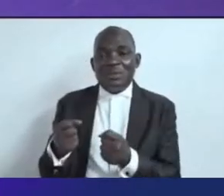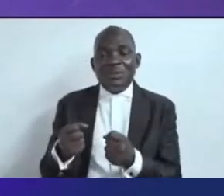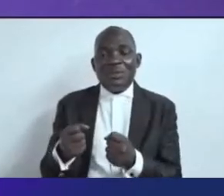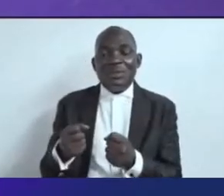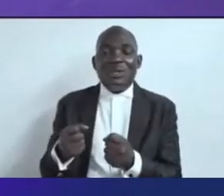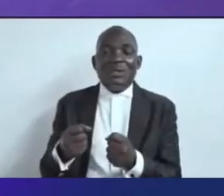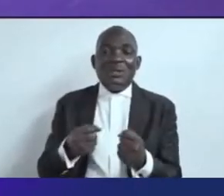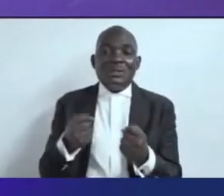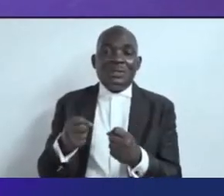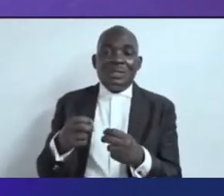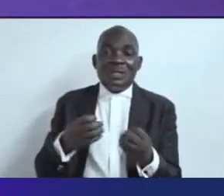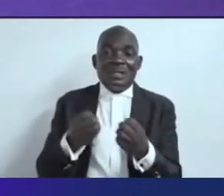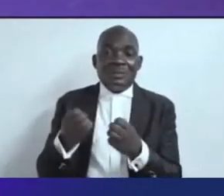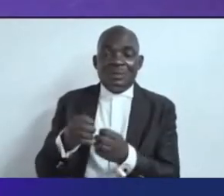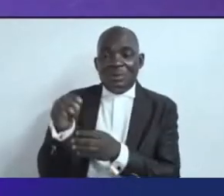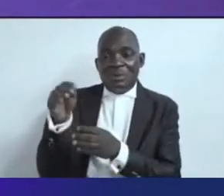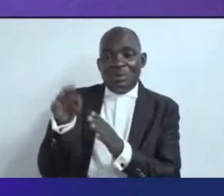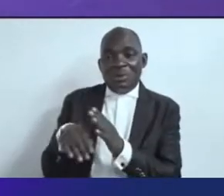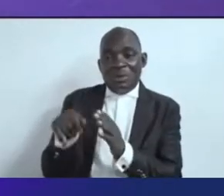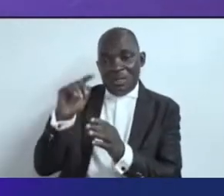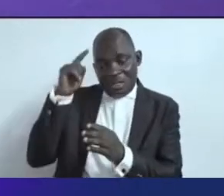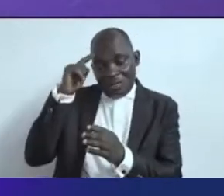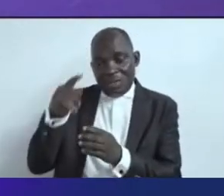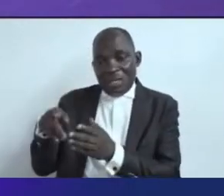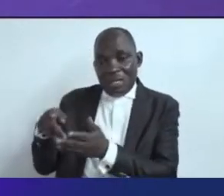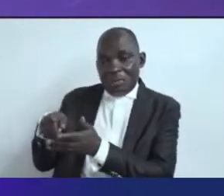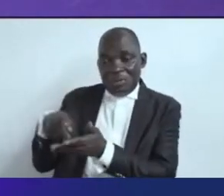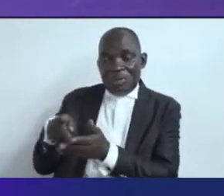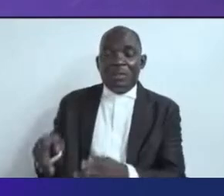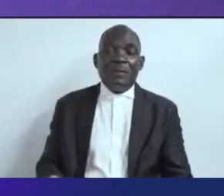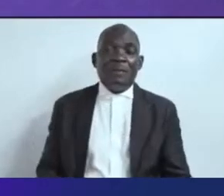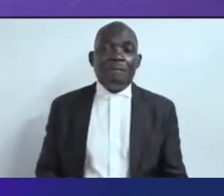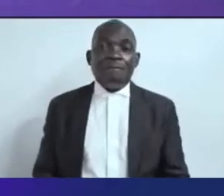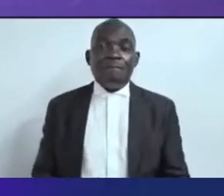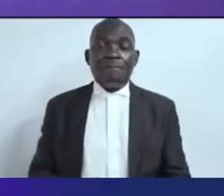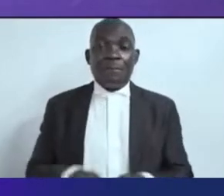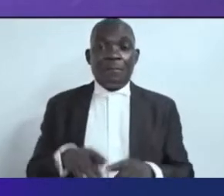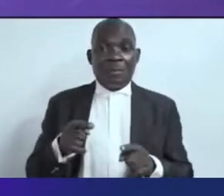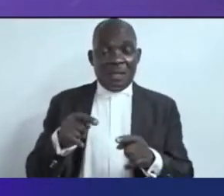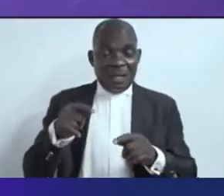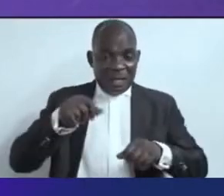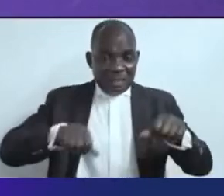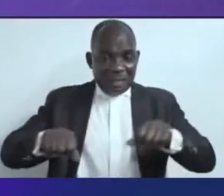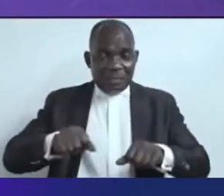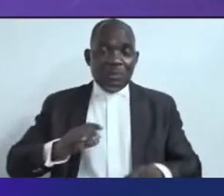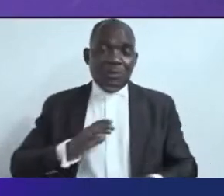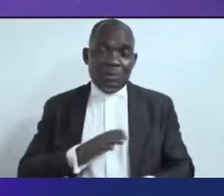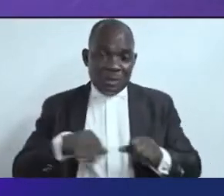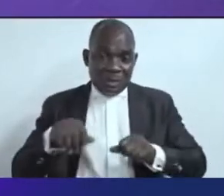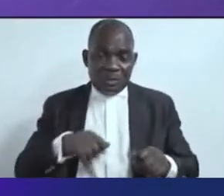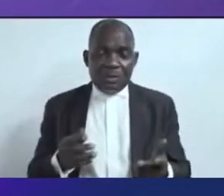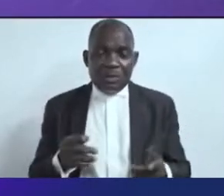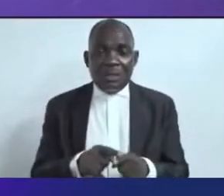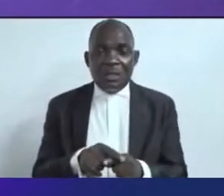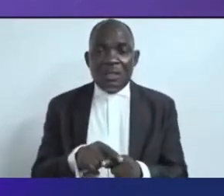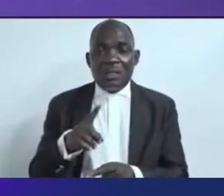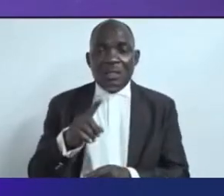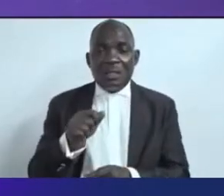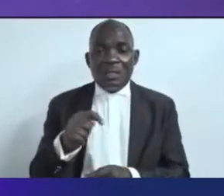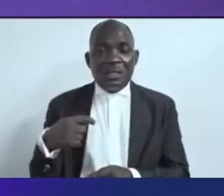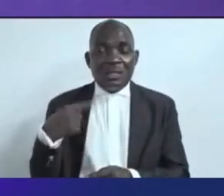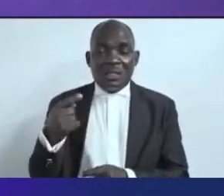flows, and lower government external payments. In the assessment of the committee, preliminary data since the